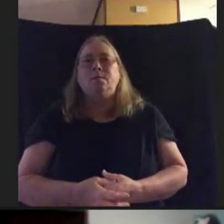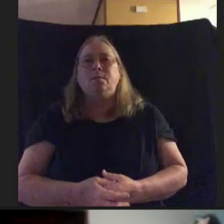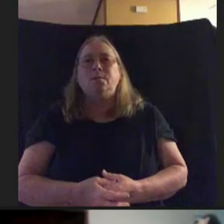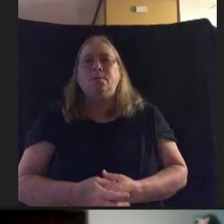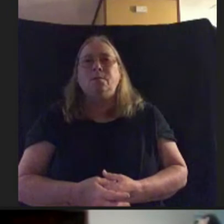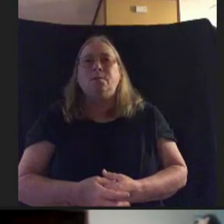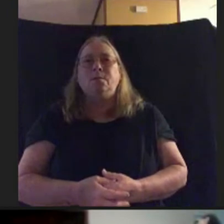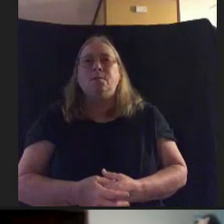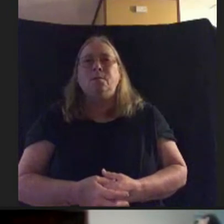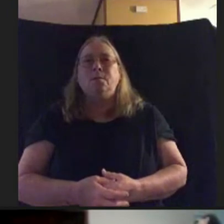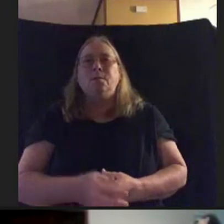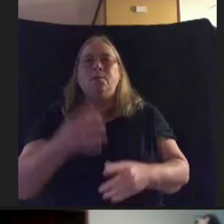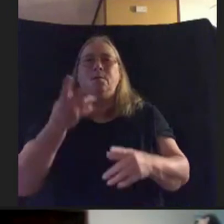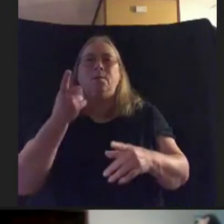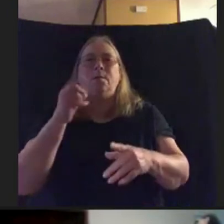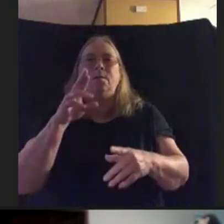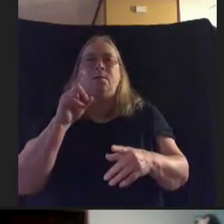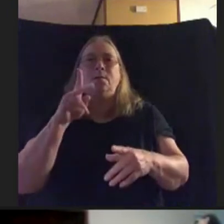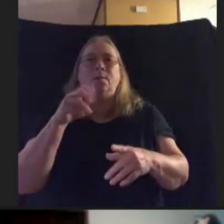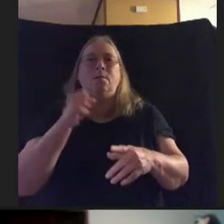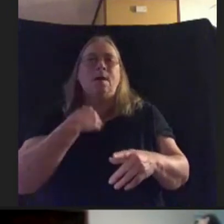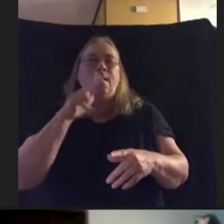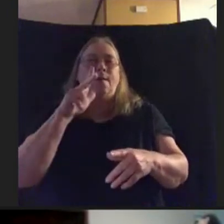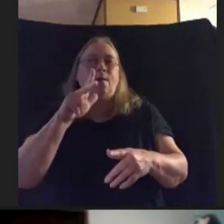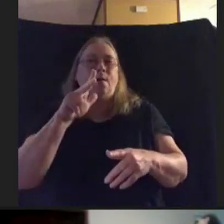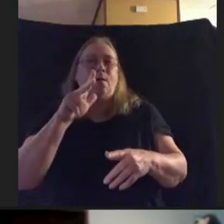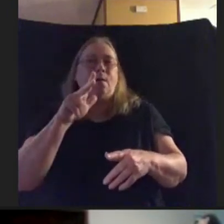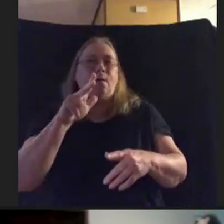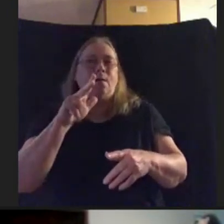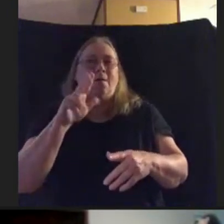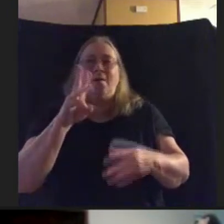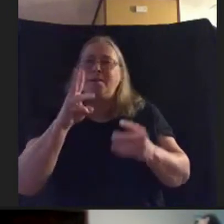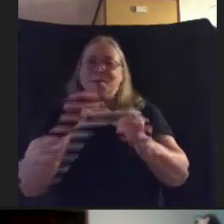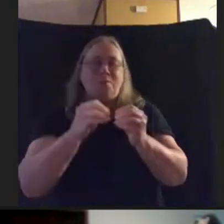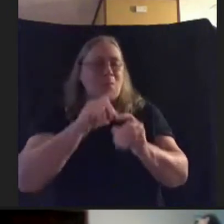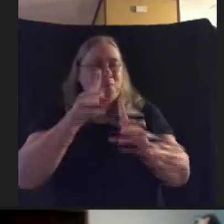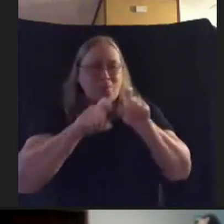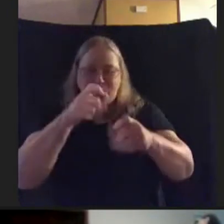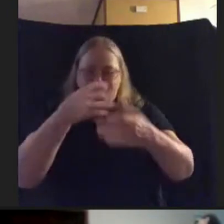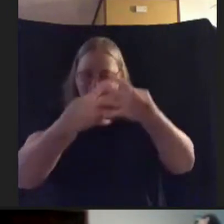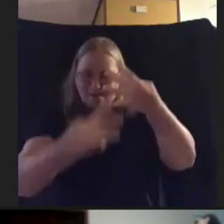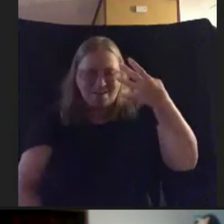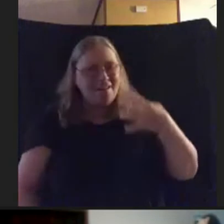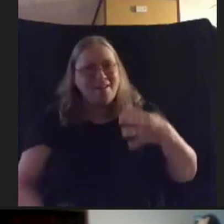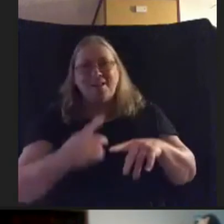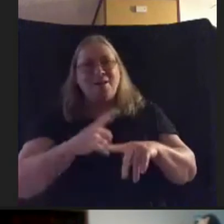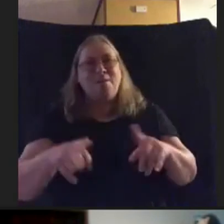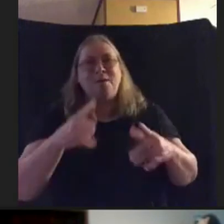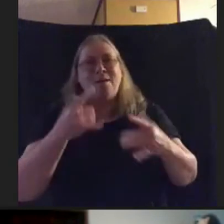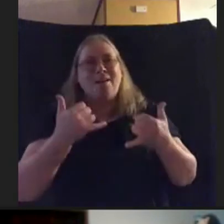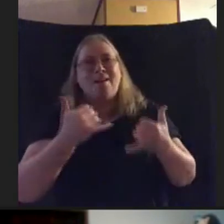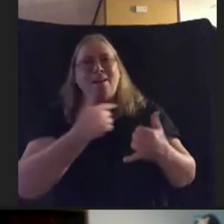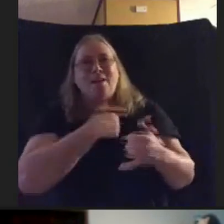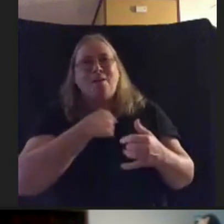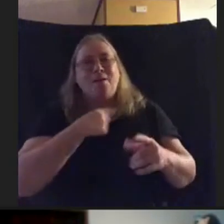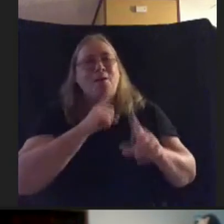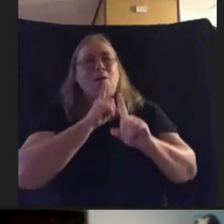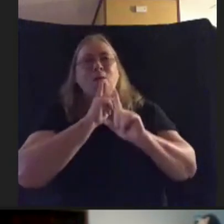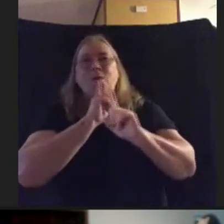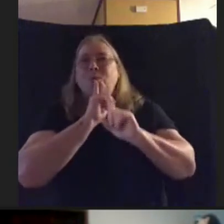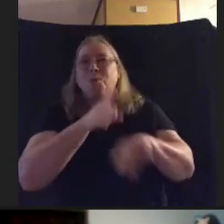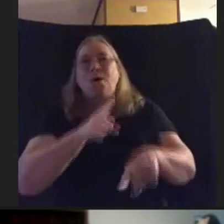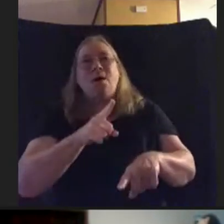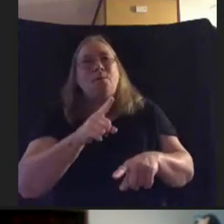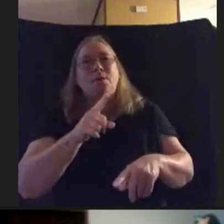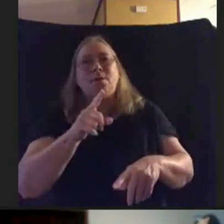have 36 more questions. Are you able to stay? I'm so glad. We promised reporters we answer their questions.